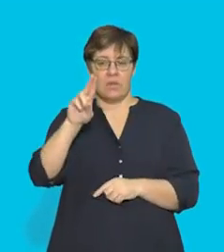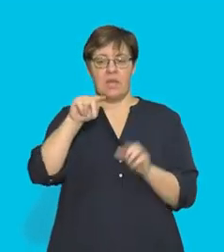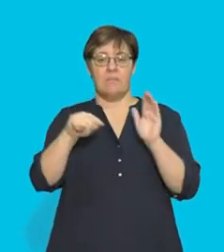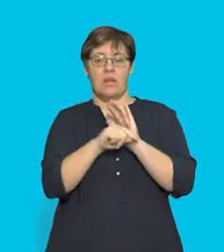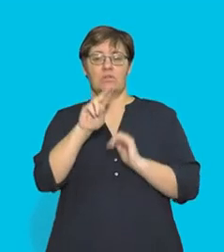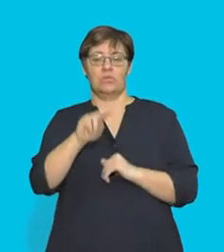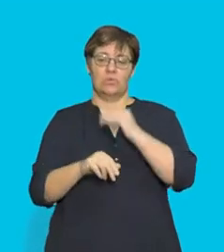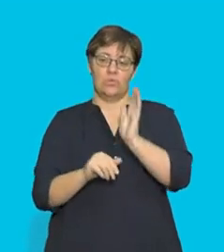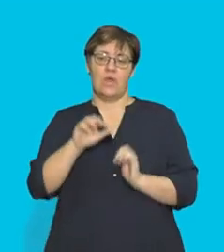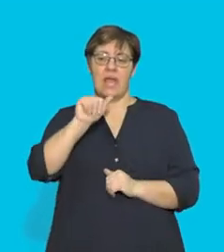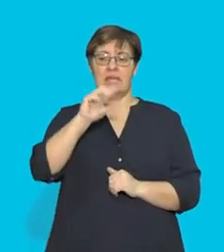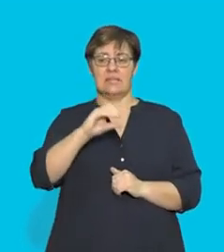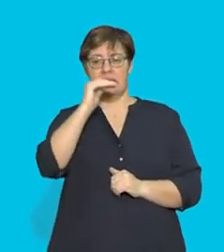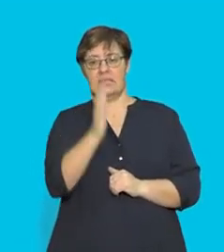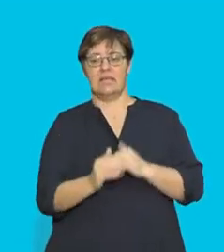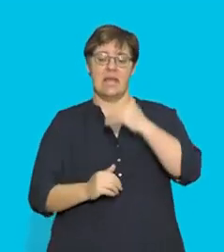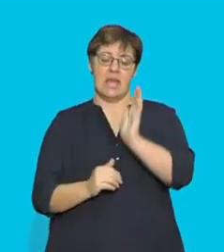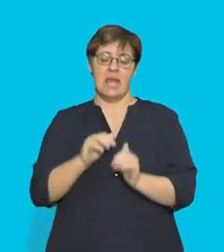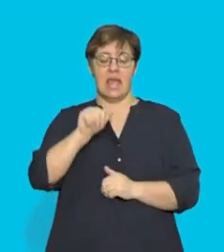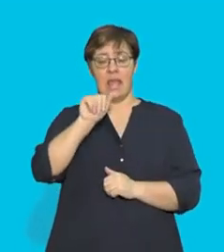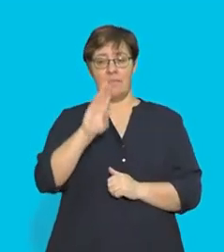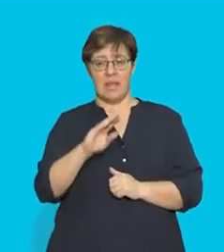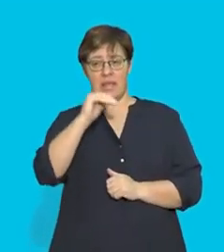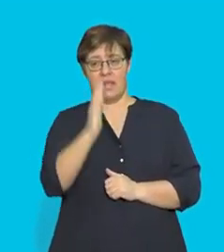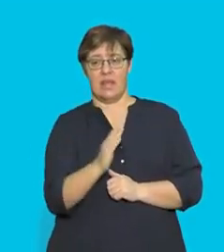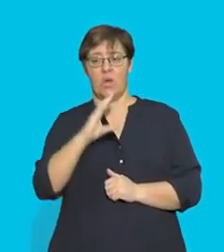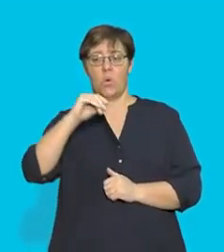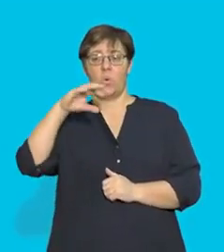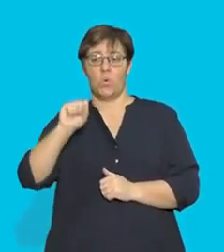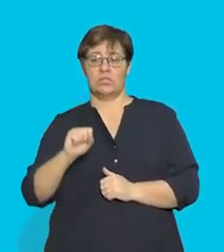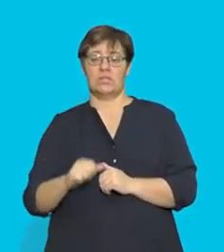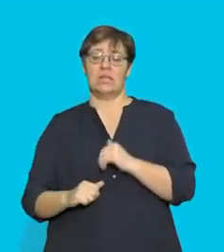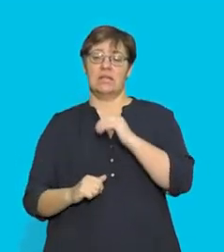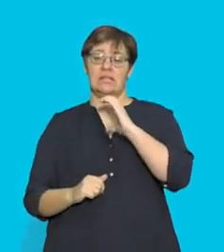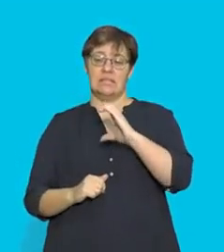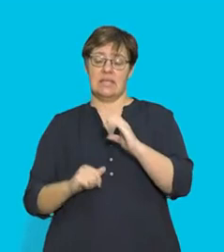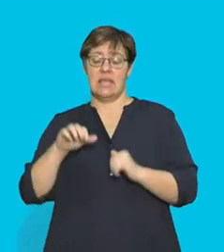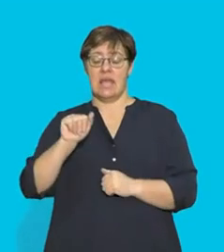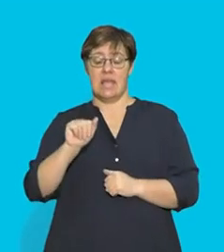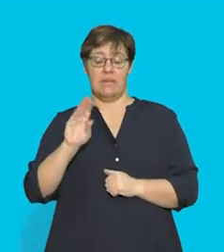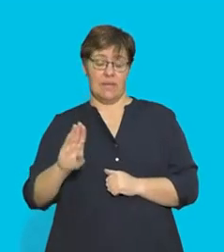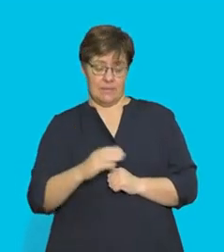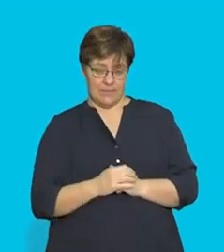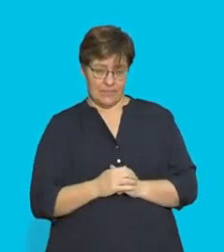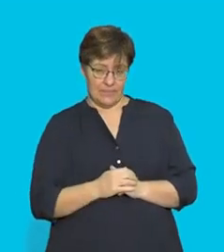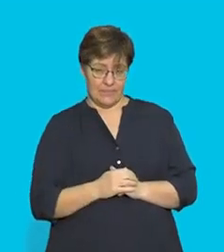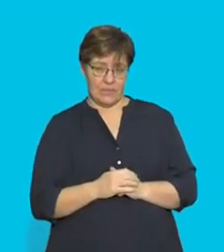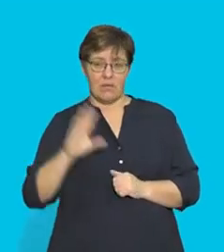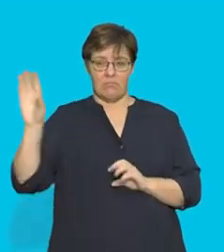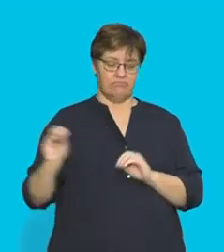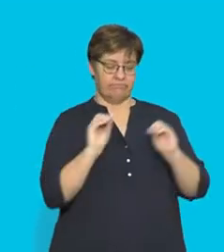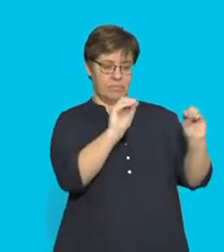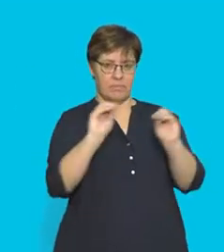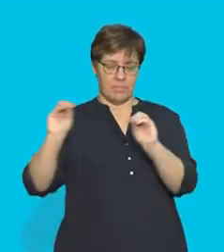2AC AB cos of CAB. Remember, again, you're starting off with BC, you're ending off with the angle across from BC. Okay, and we're going to plug in